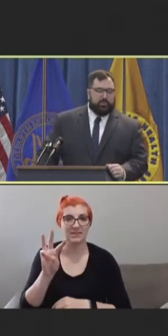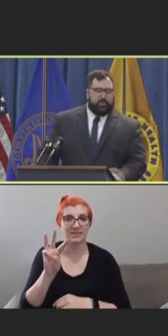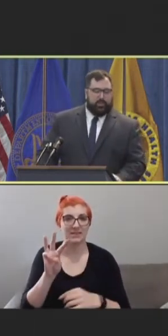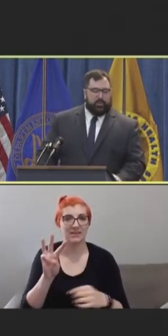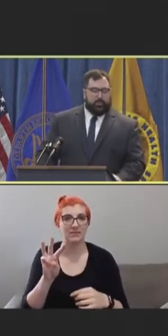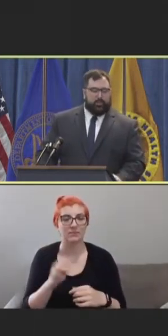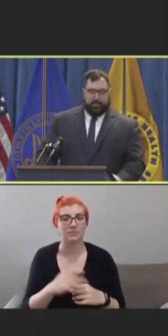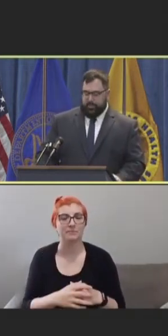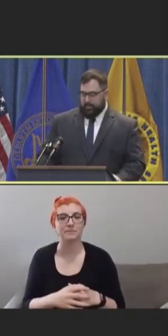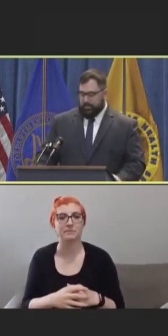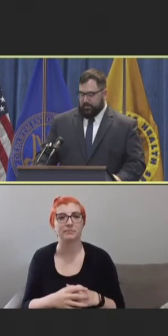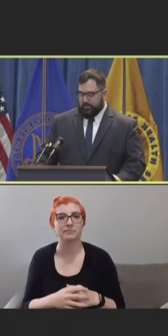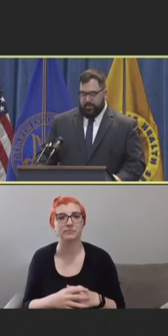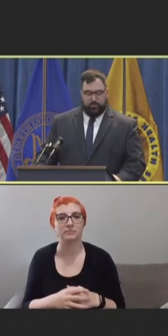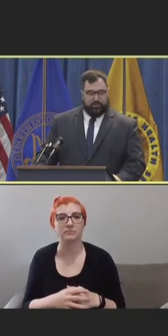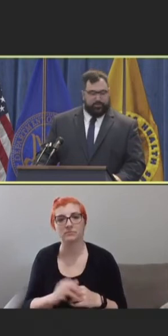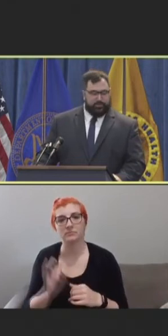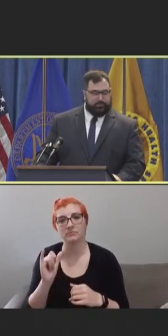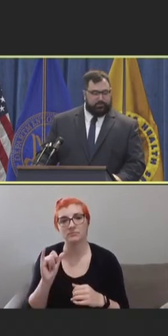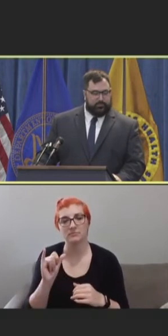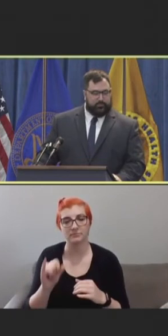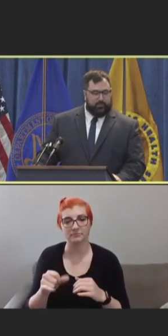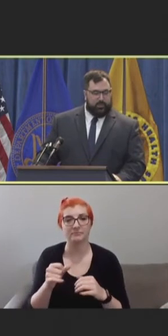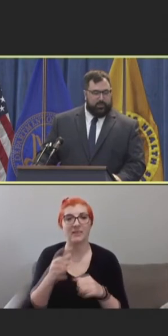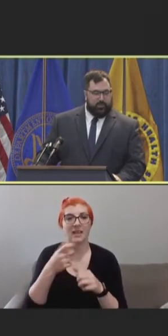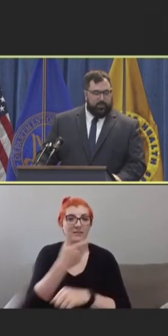administered annually.